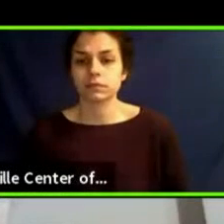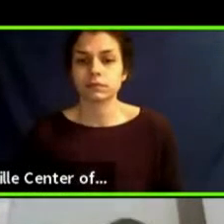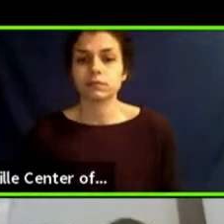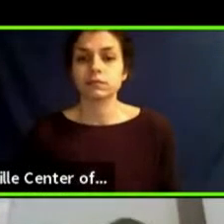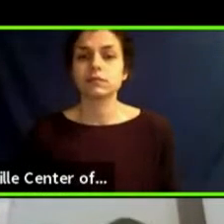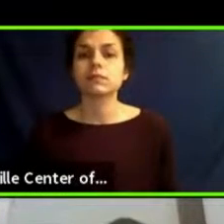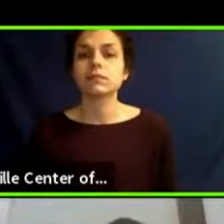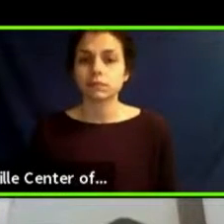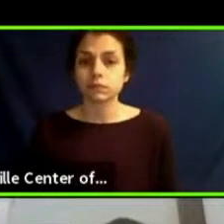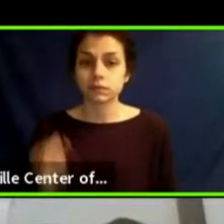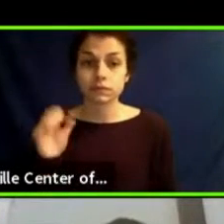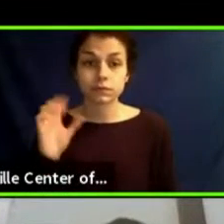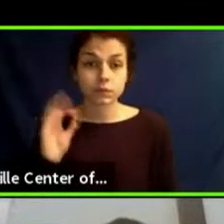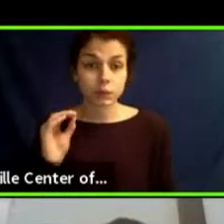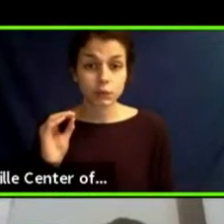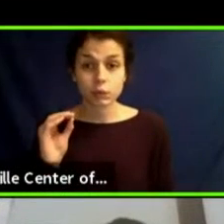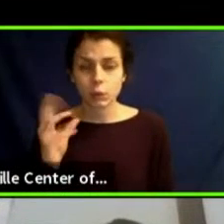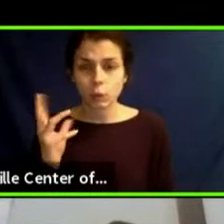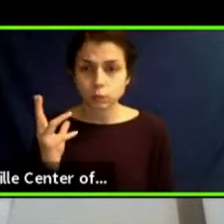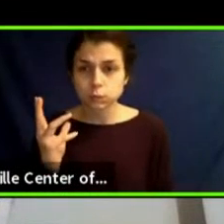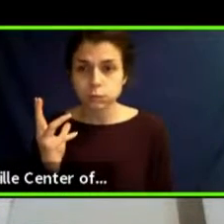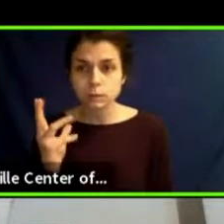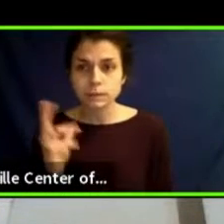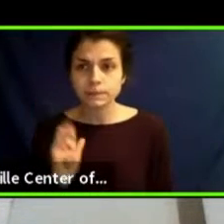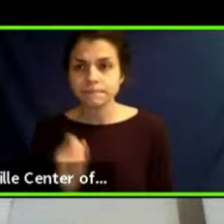So, okay.